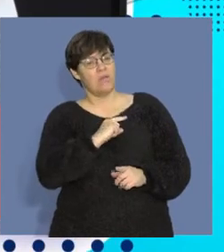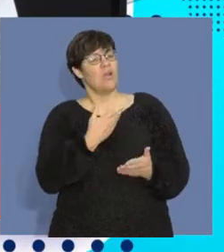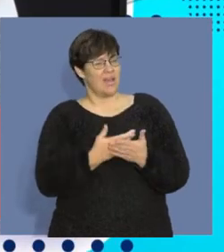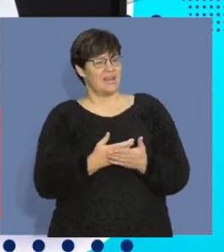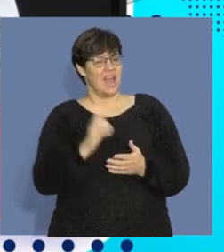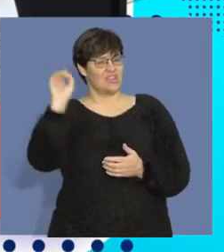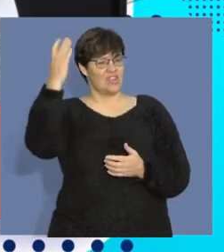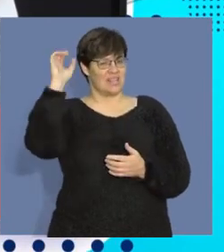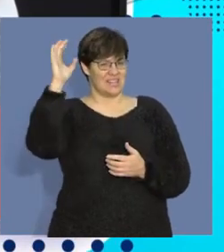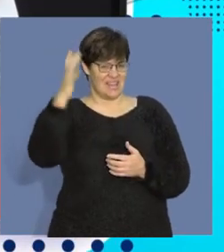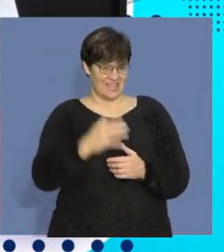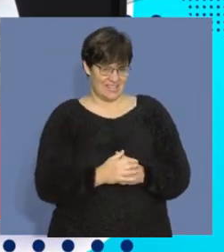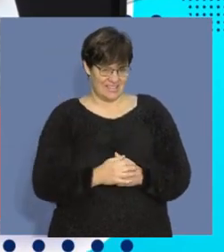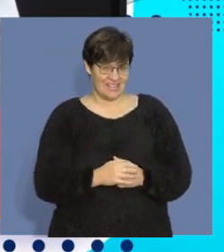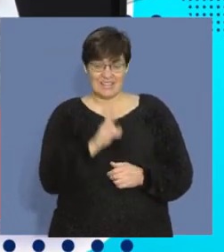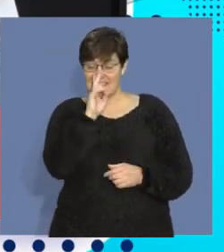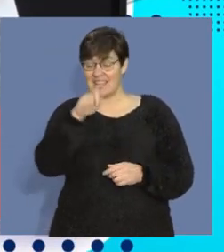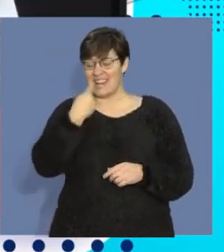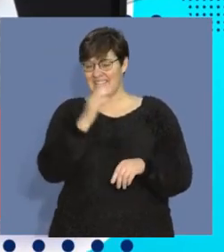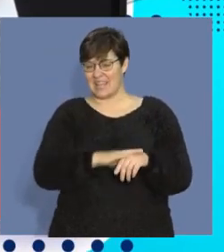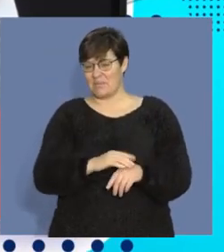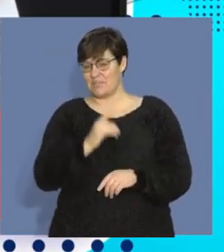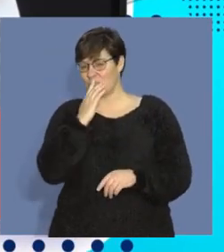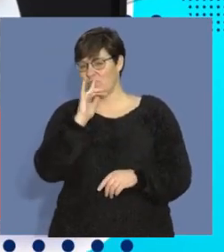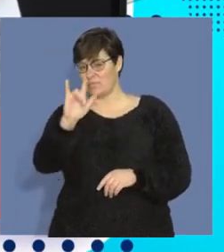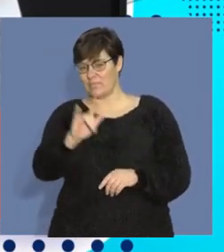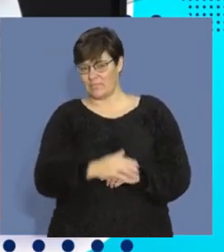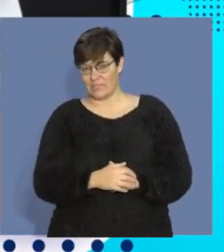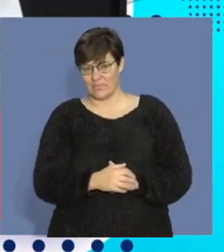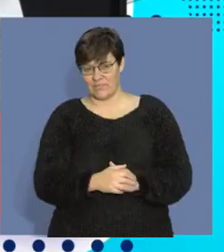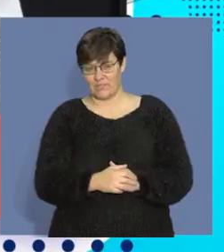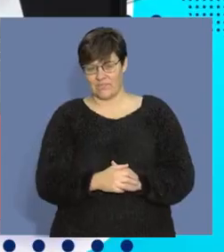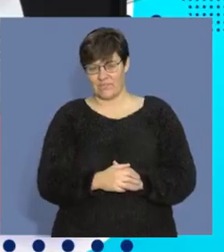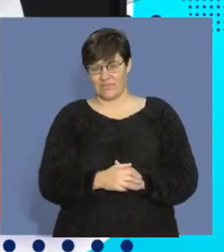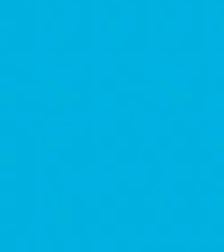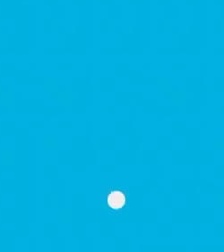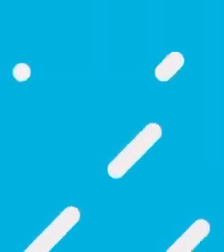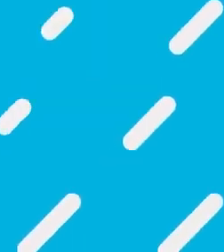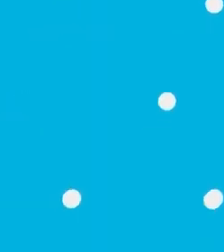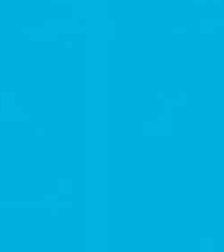for the stars because you definitely are a shining star until next time